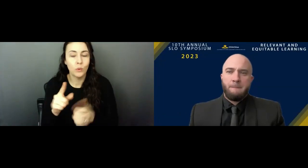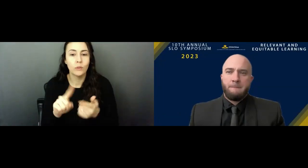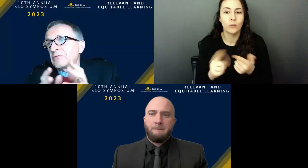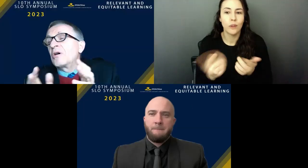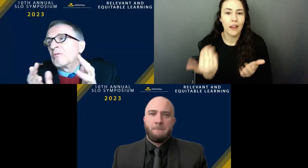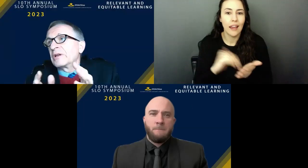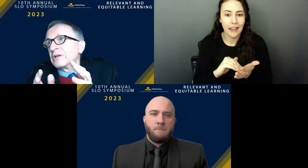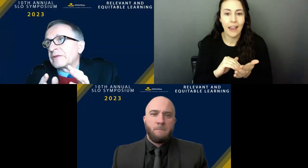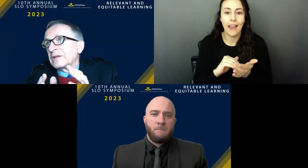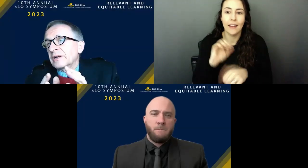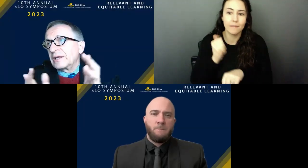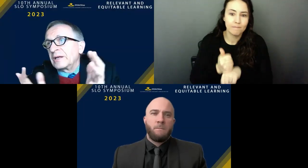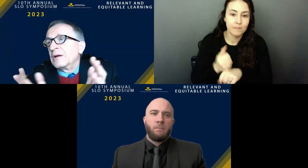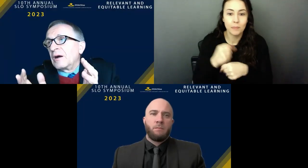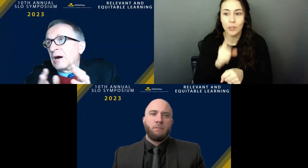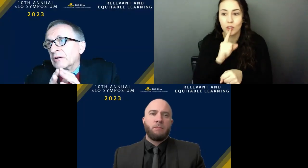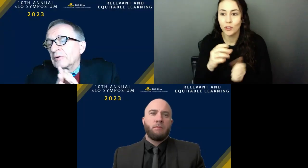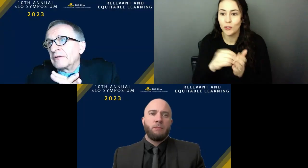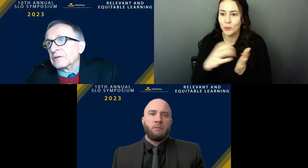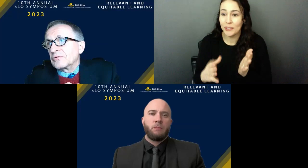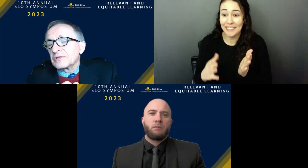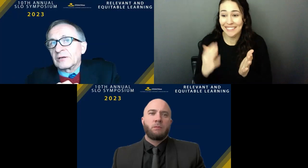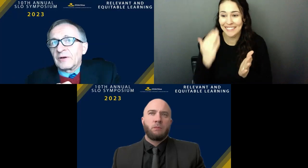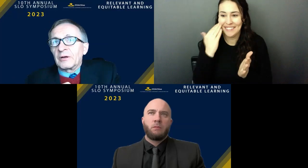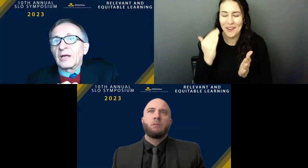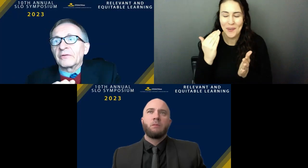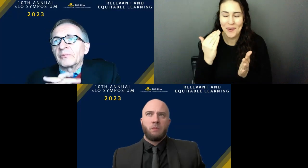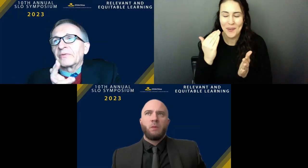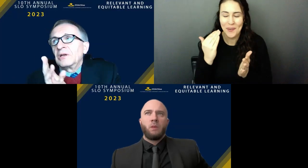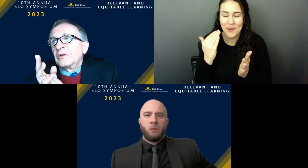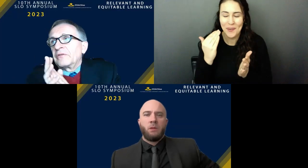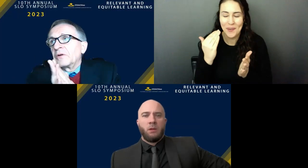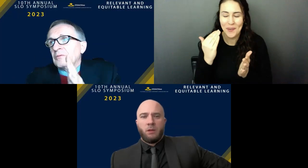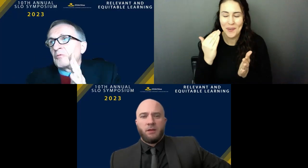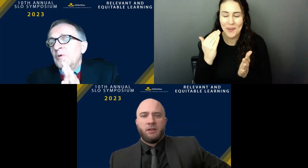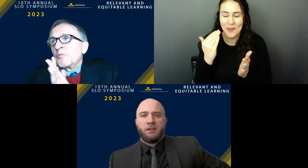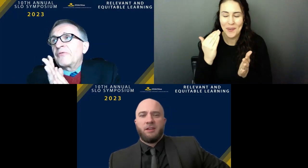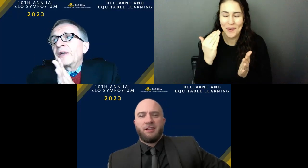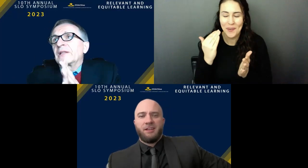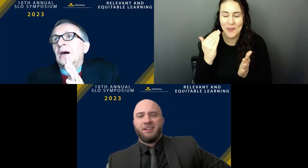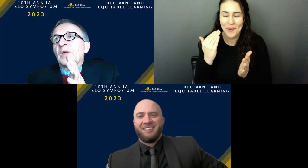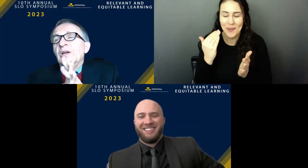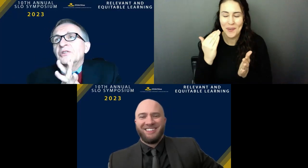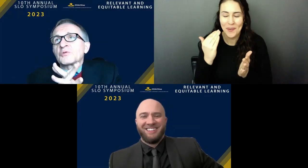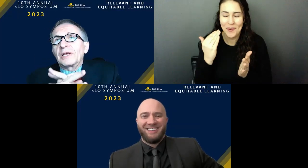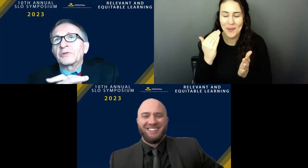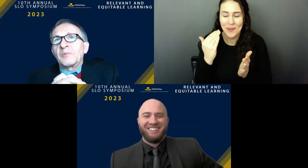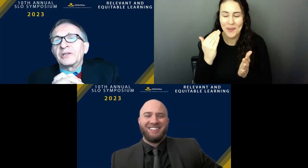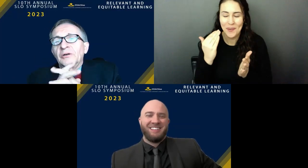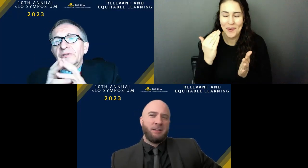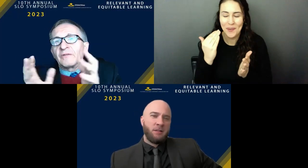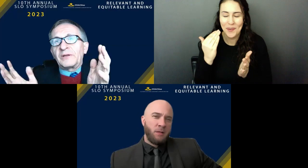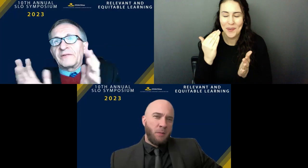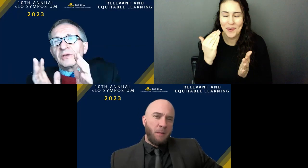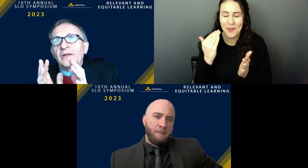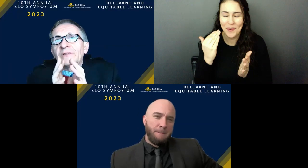students are the ones who know what it is that they are getting out of our institutions, out of our classrooms. So with that, I just would like to remind